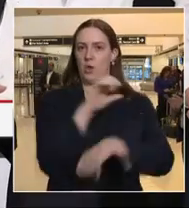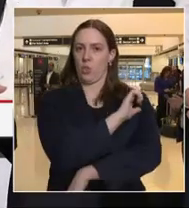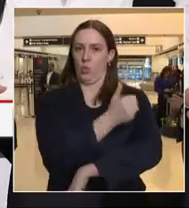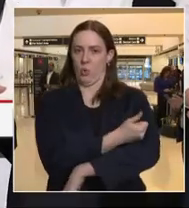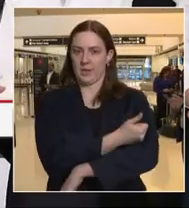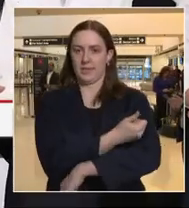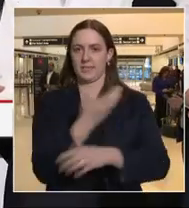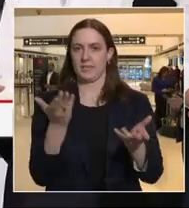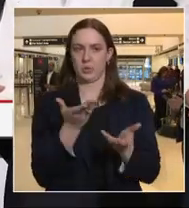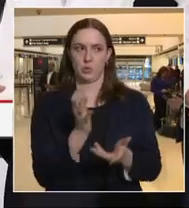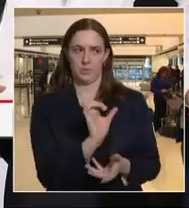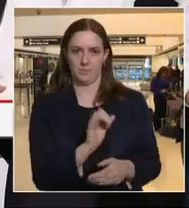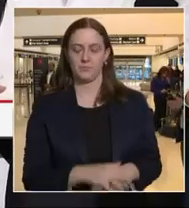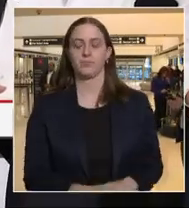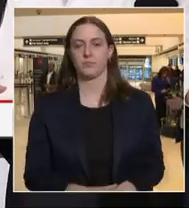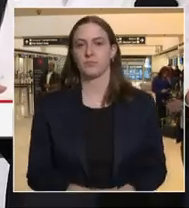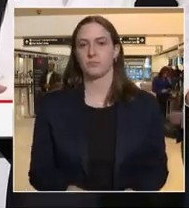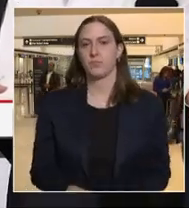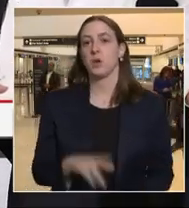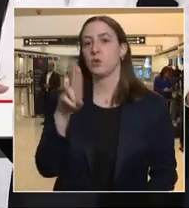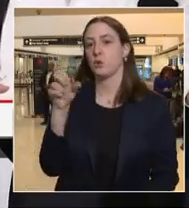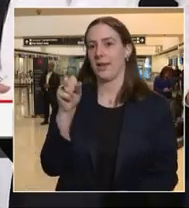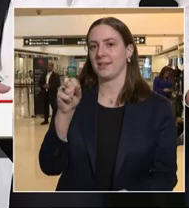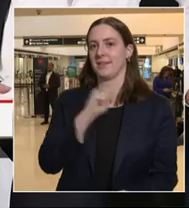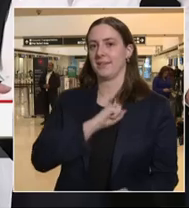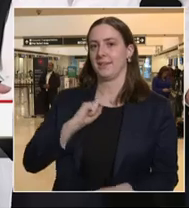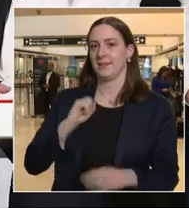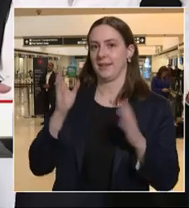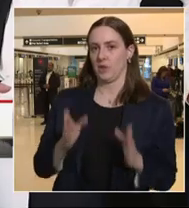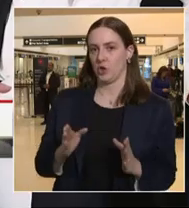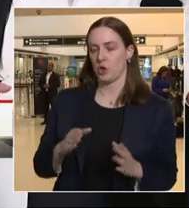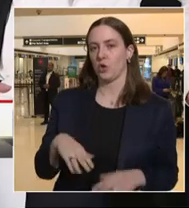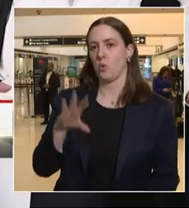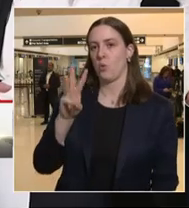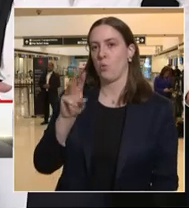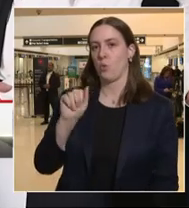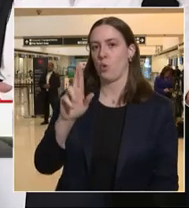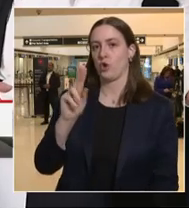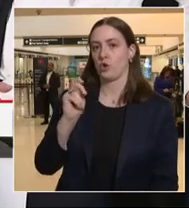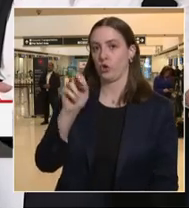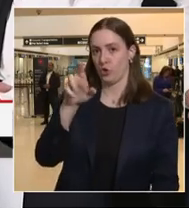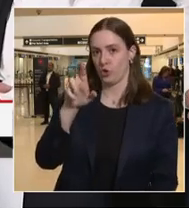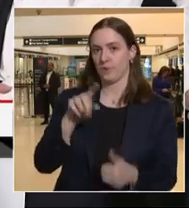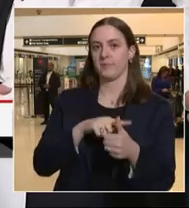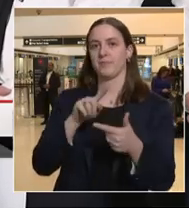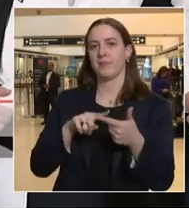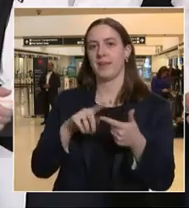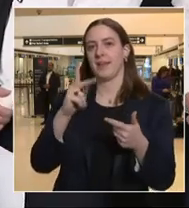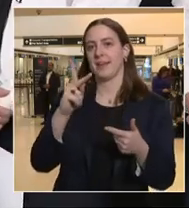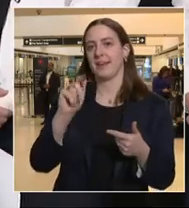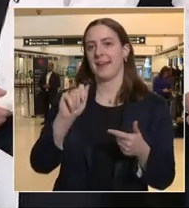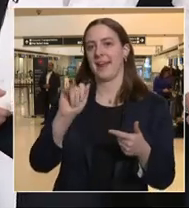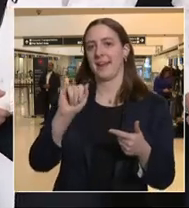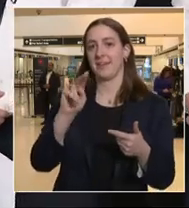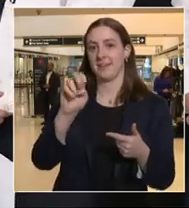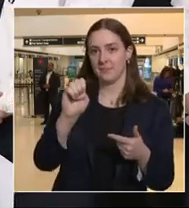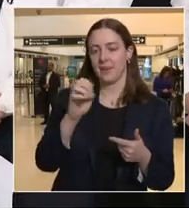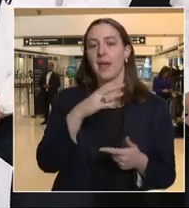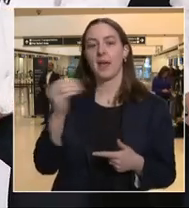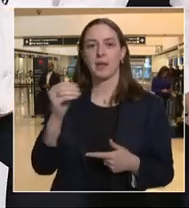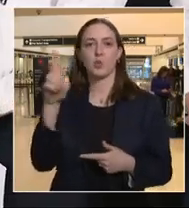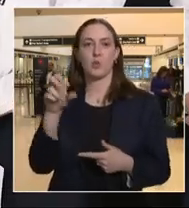Jack Parter, United States Senator Mark Warner, United States Senator Tim Kaine, U.S.